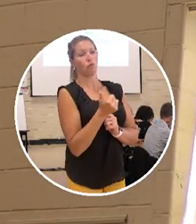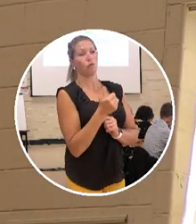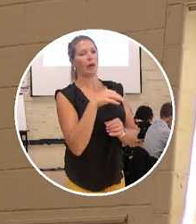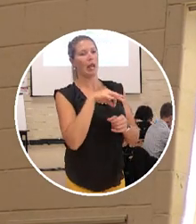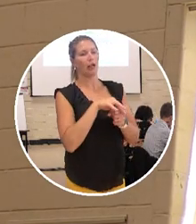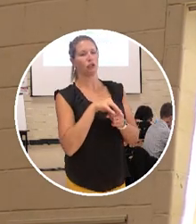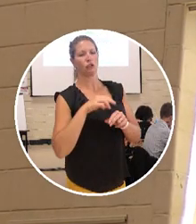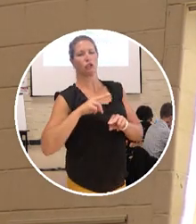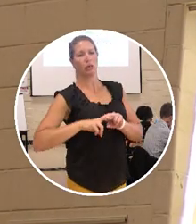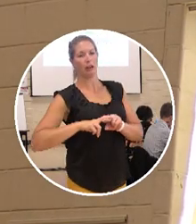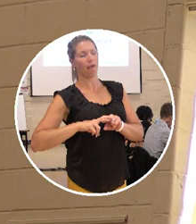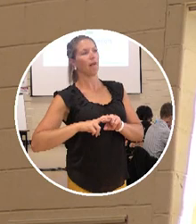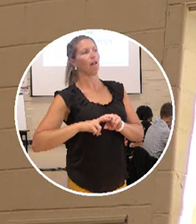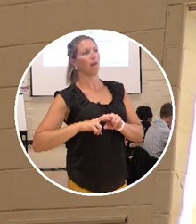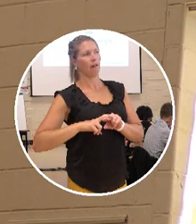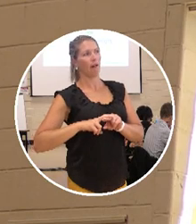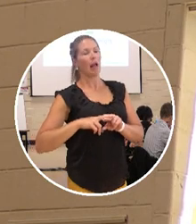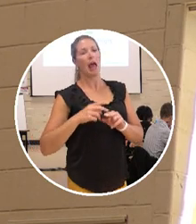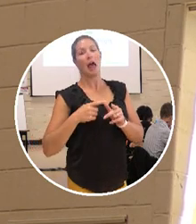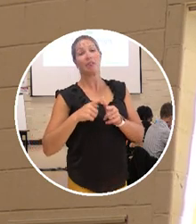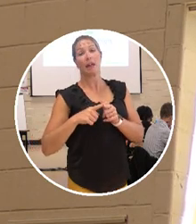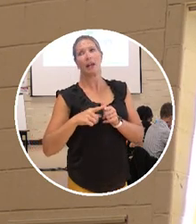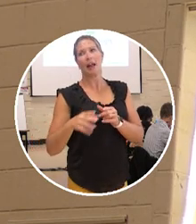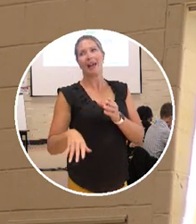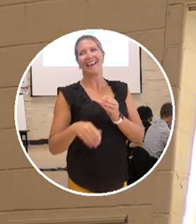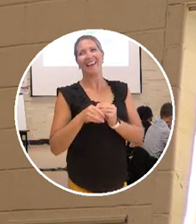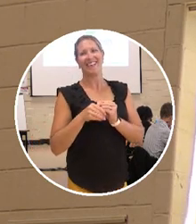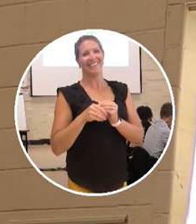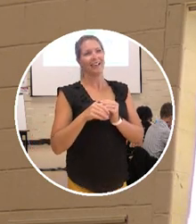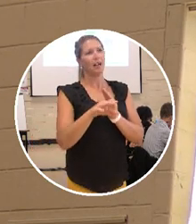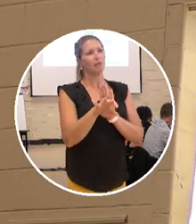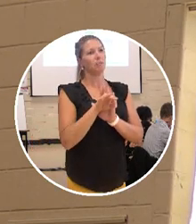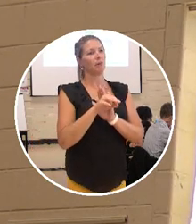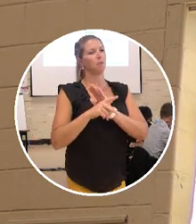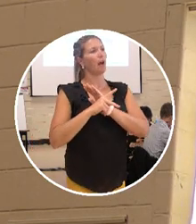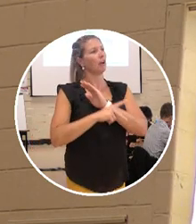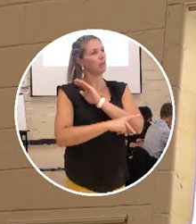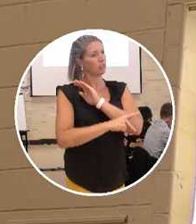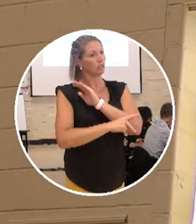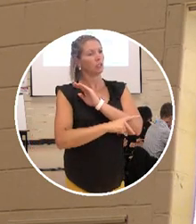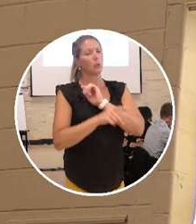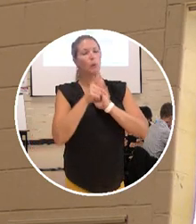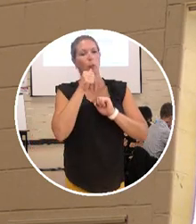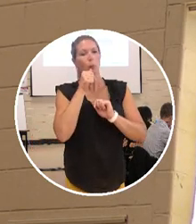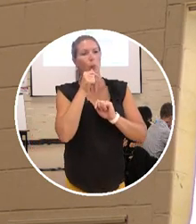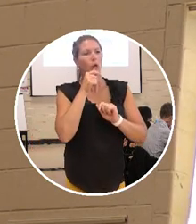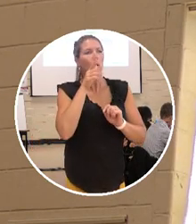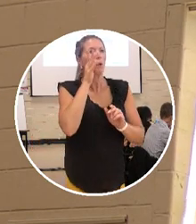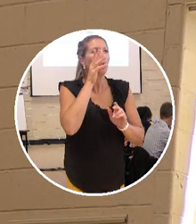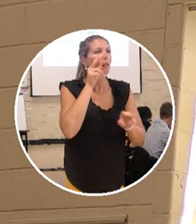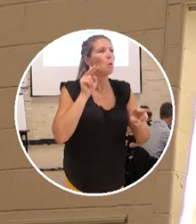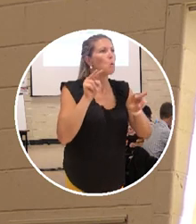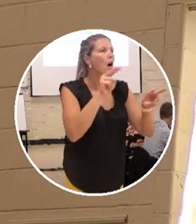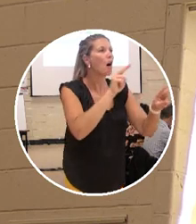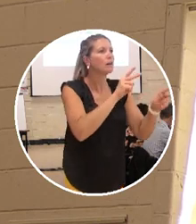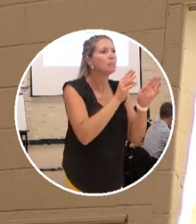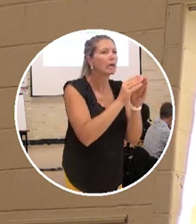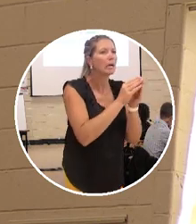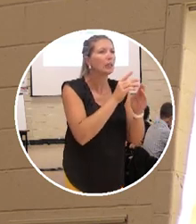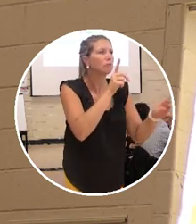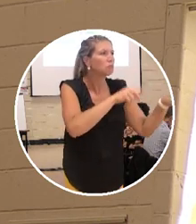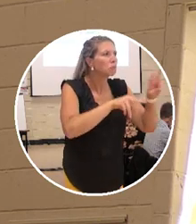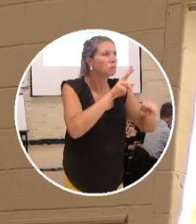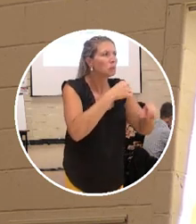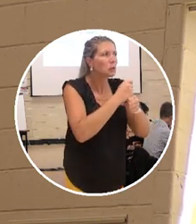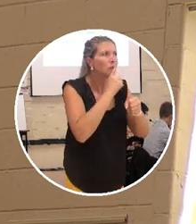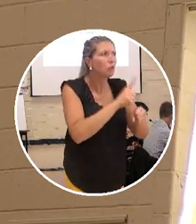add designated parliamentarian shall be the scrutineer for the election process. Article